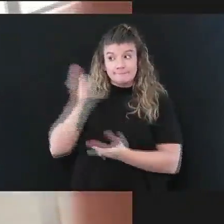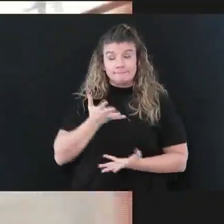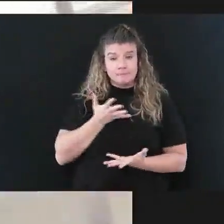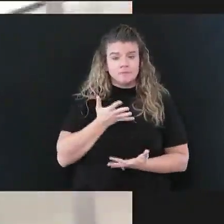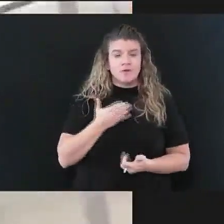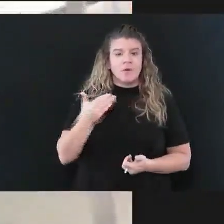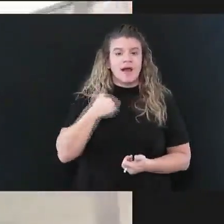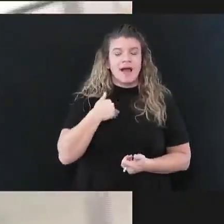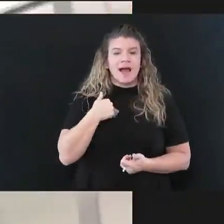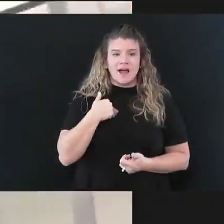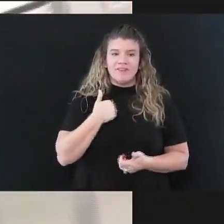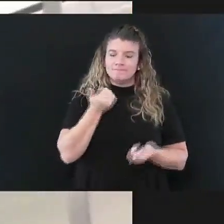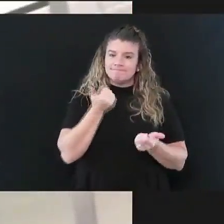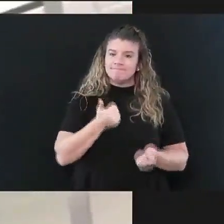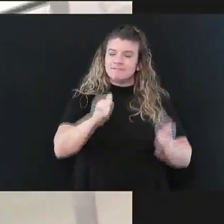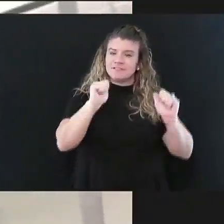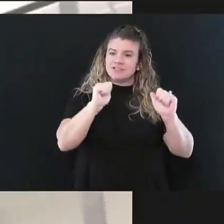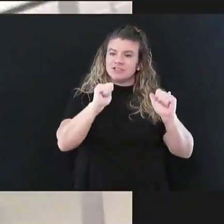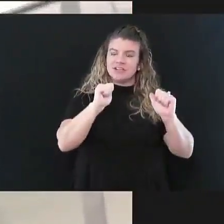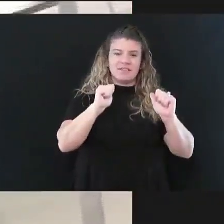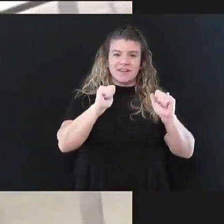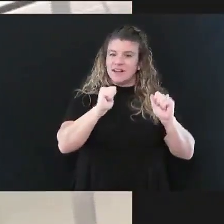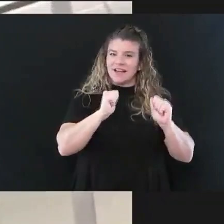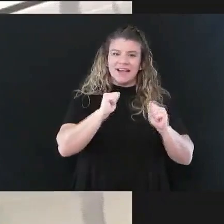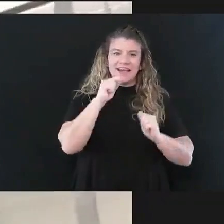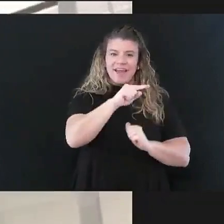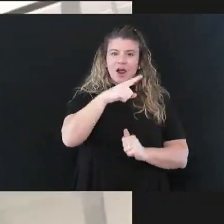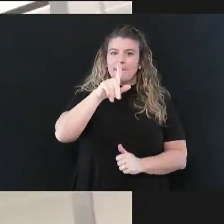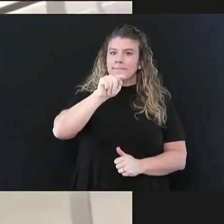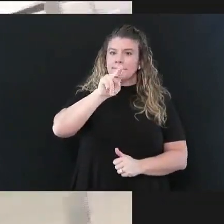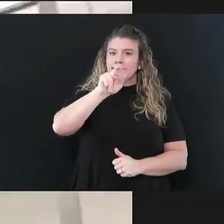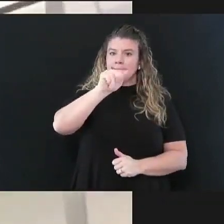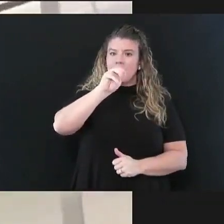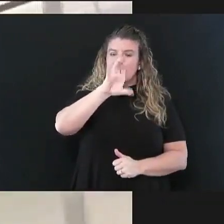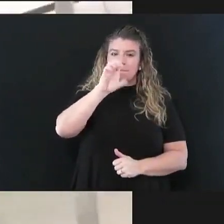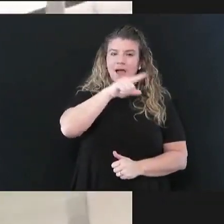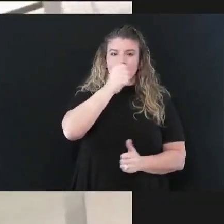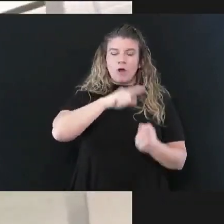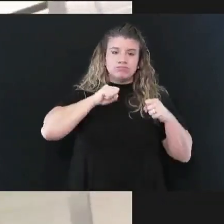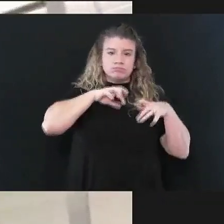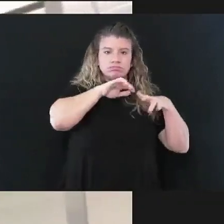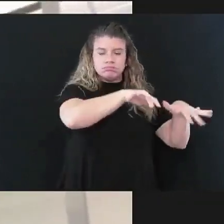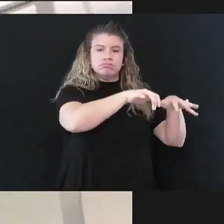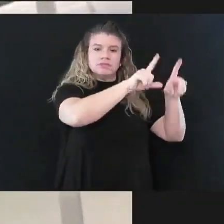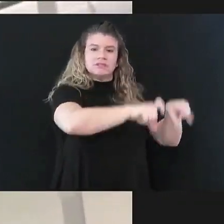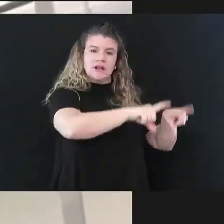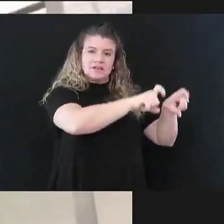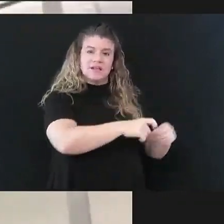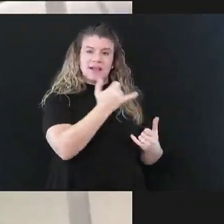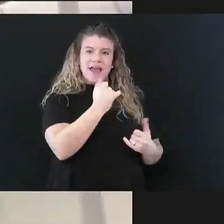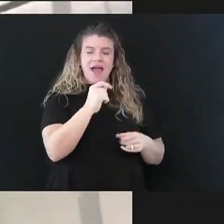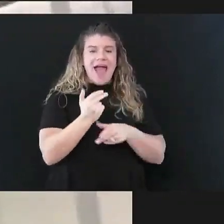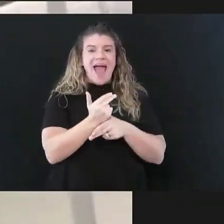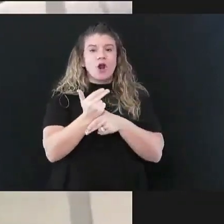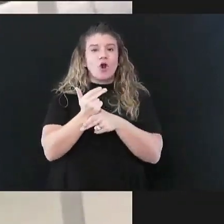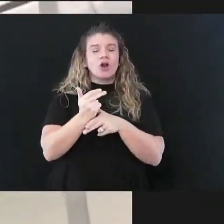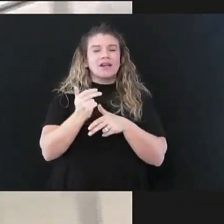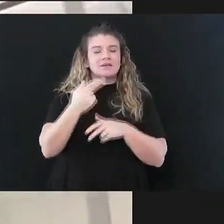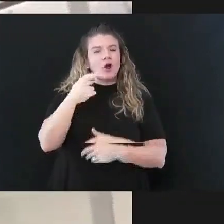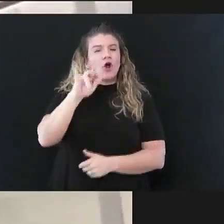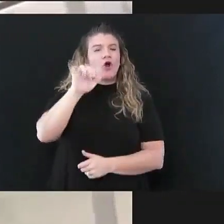deliberate attempt in Putnam County to flood the testing centers. In fact, there was testing going on today at Hurricane City Park from 9 to